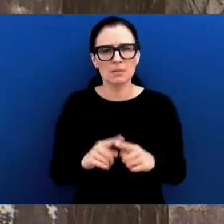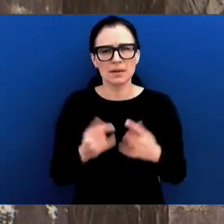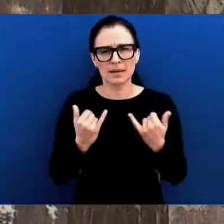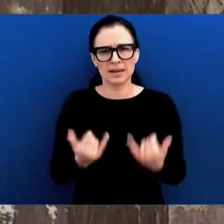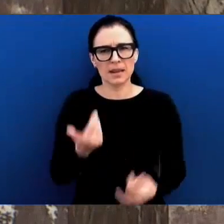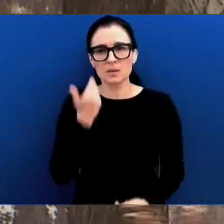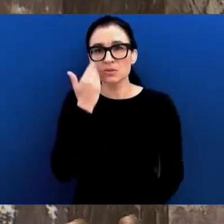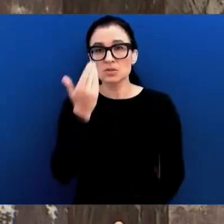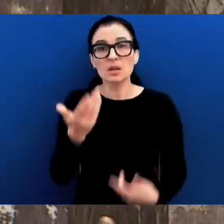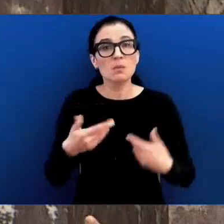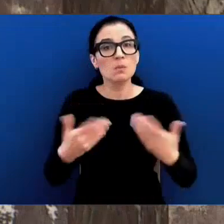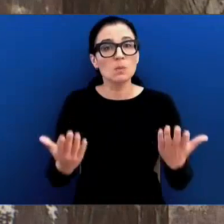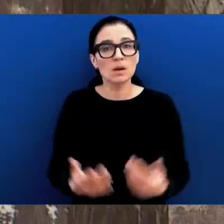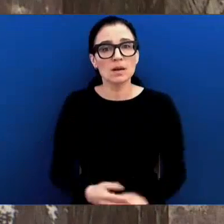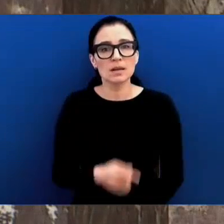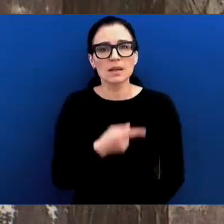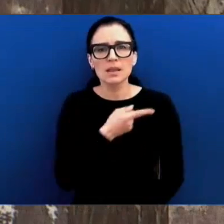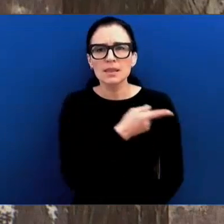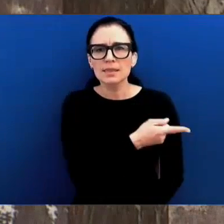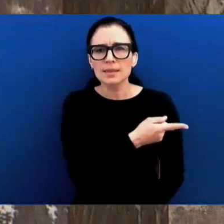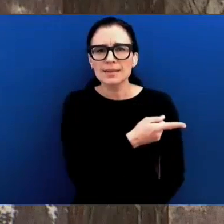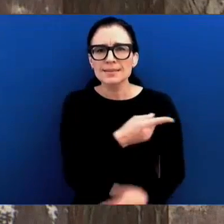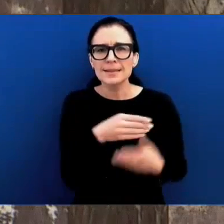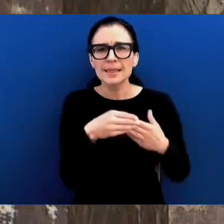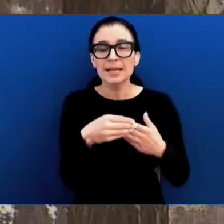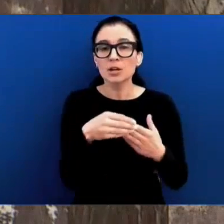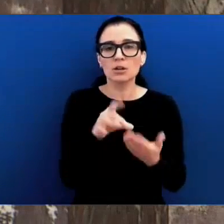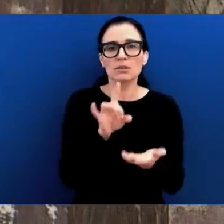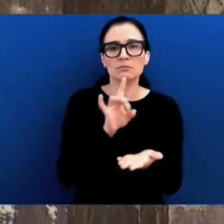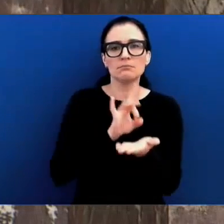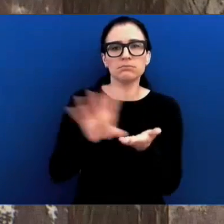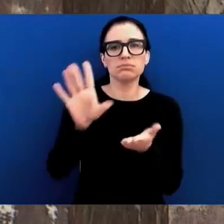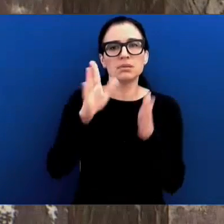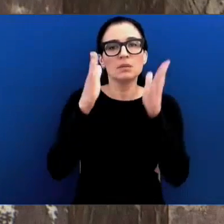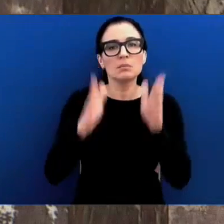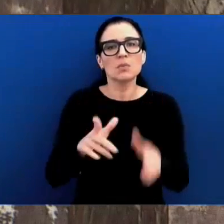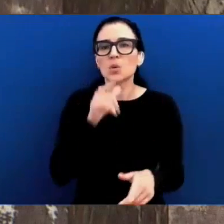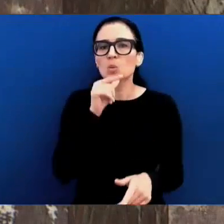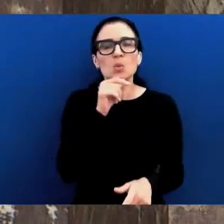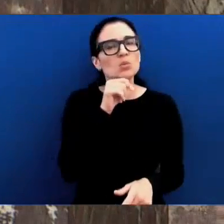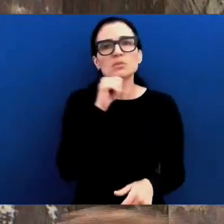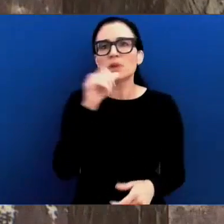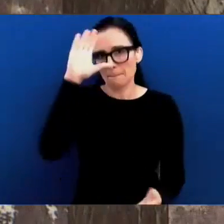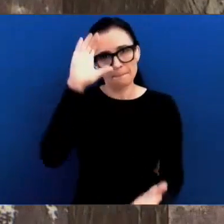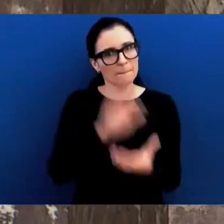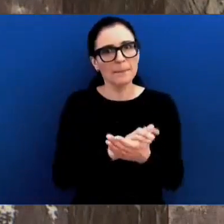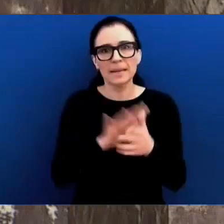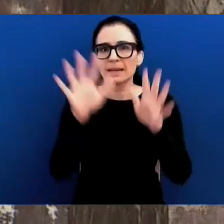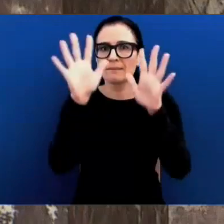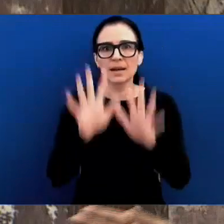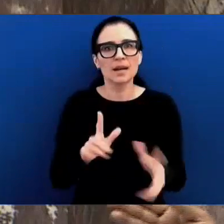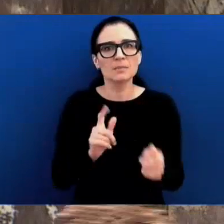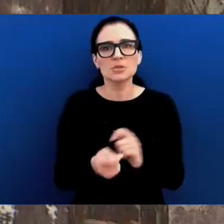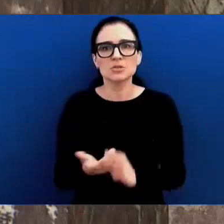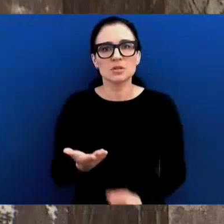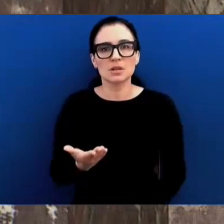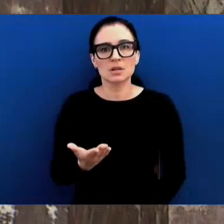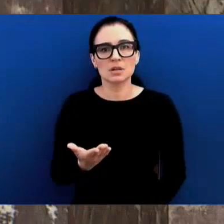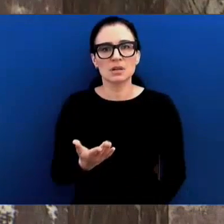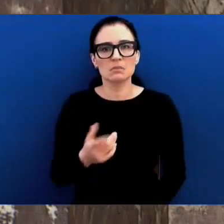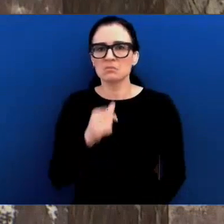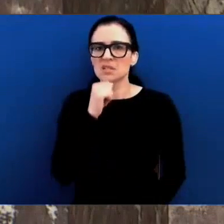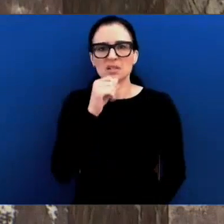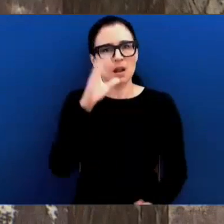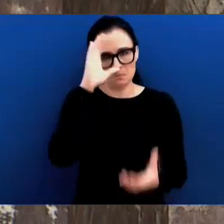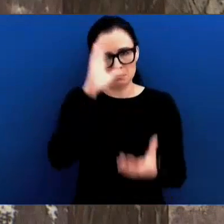leader kicked out the person who didn't believe in climate change, didn't even believe it was man-caused, and now is chasing him down a really, really negative